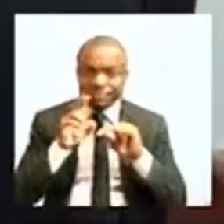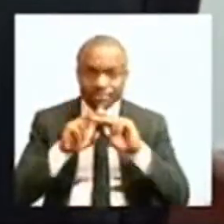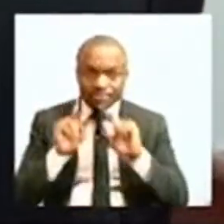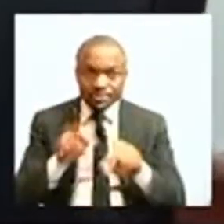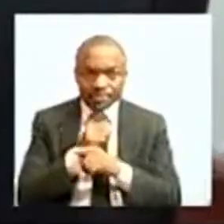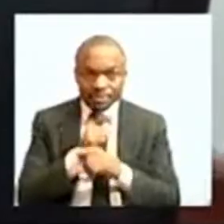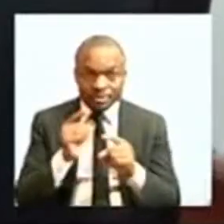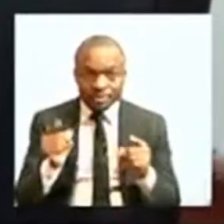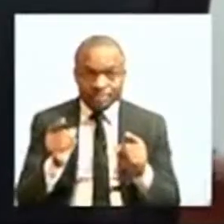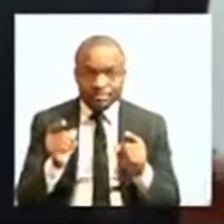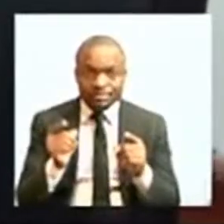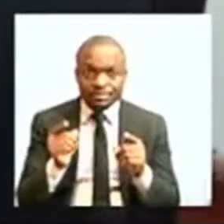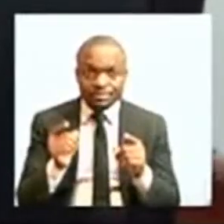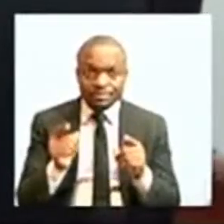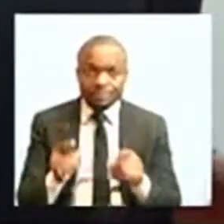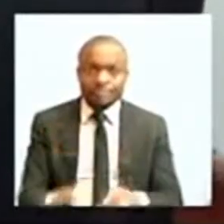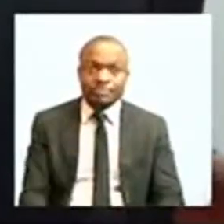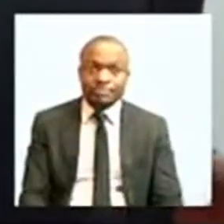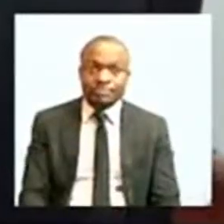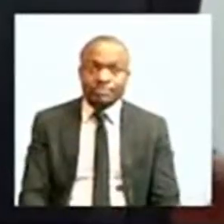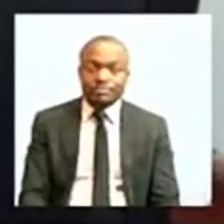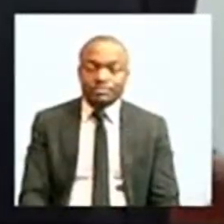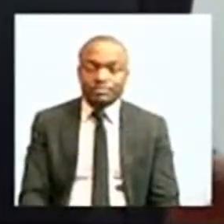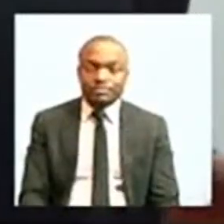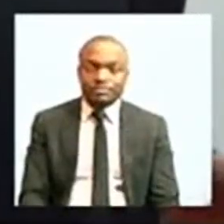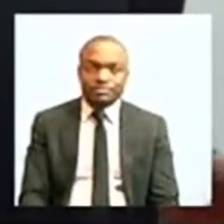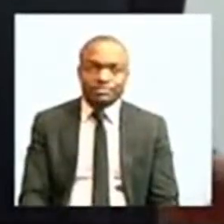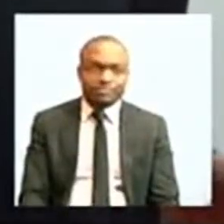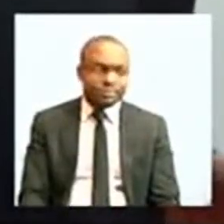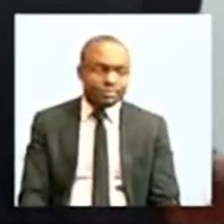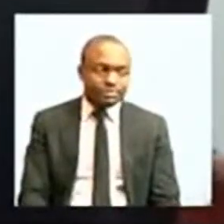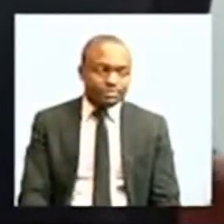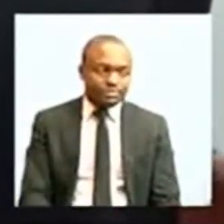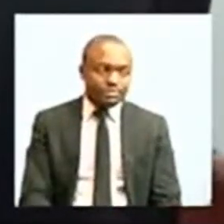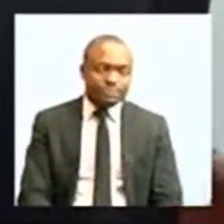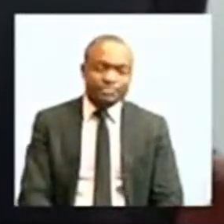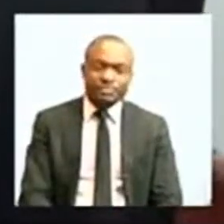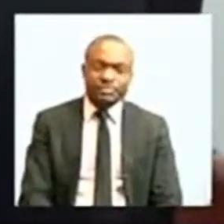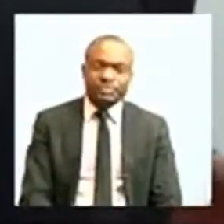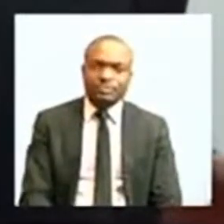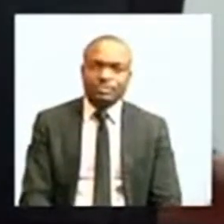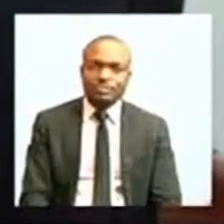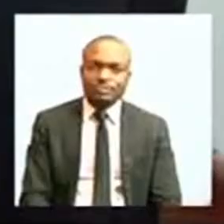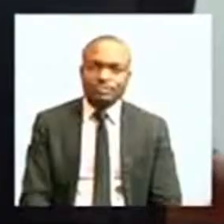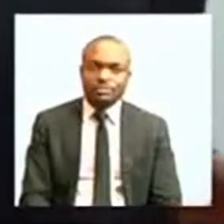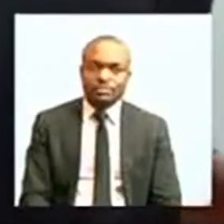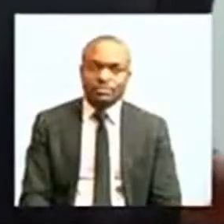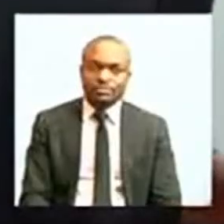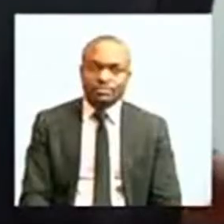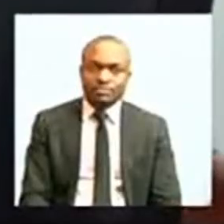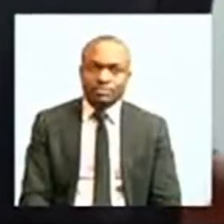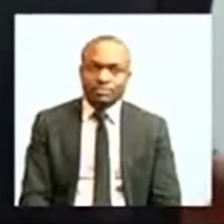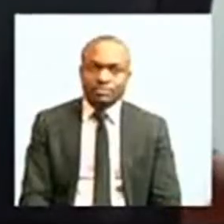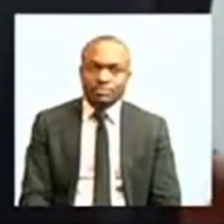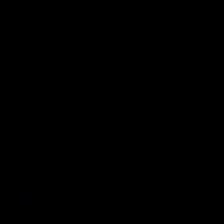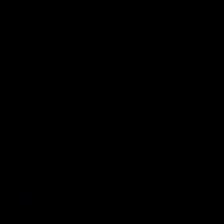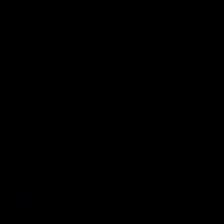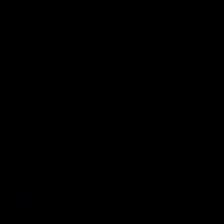thank the PS, I think, for the submission. I think